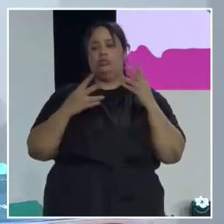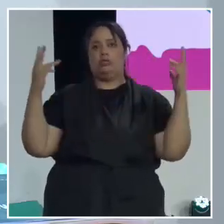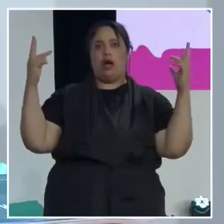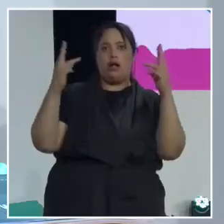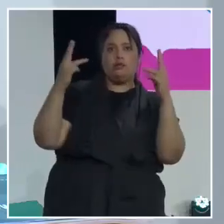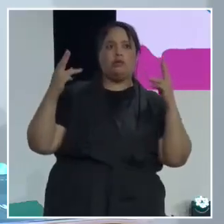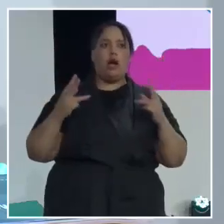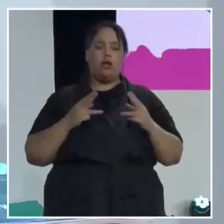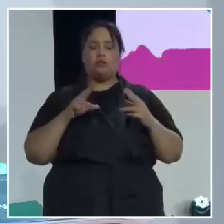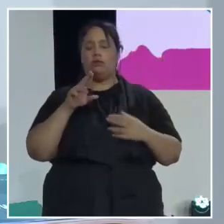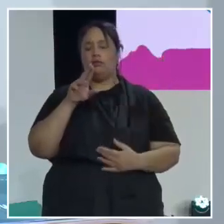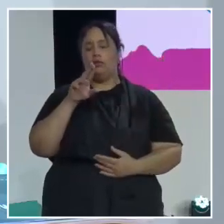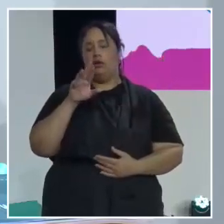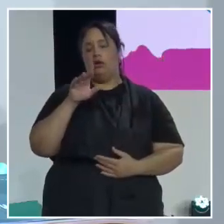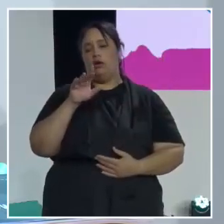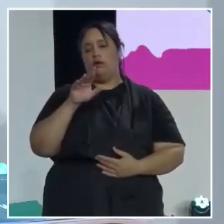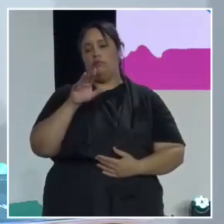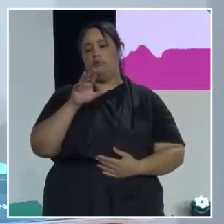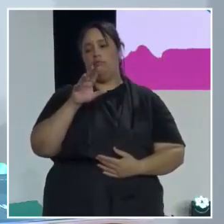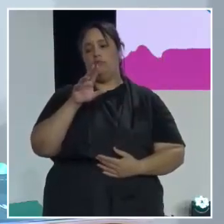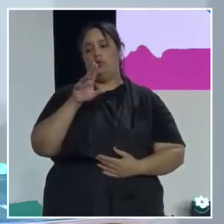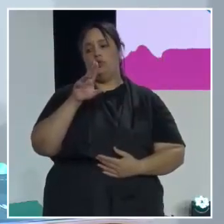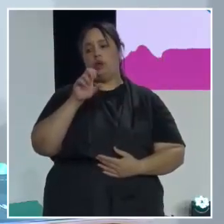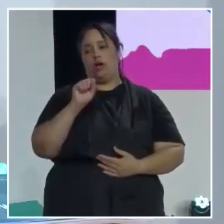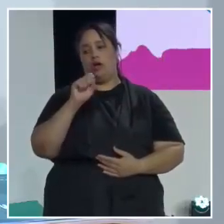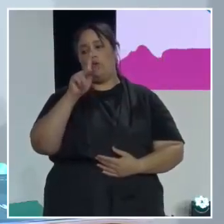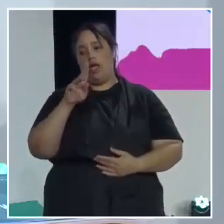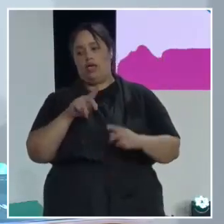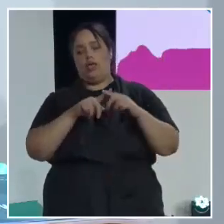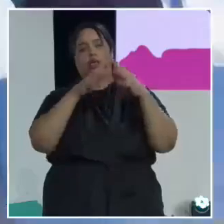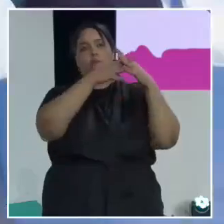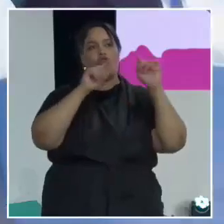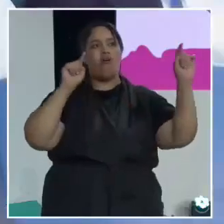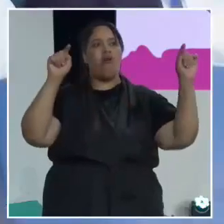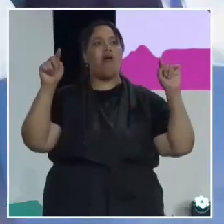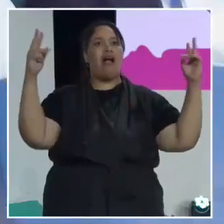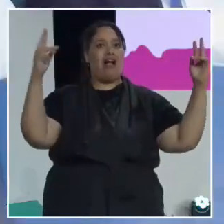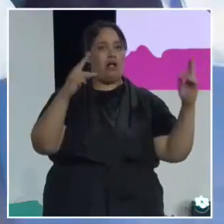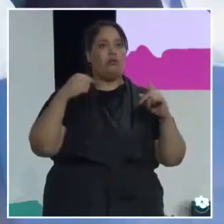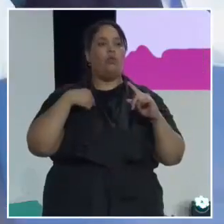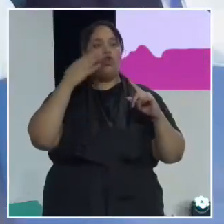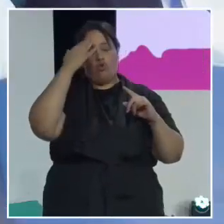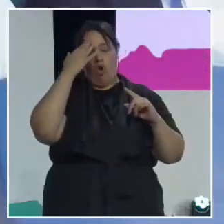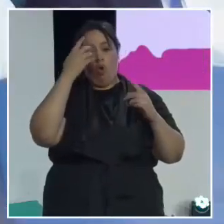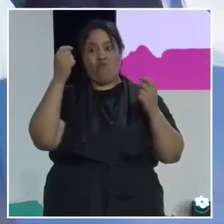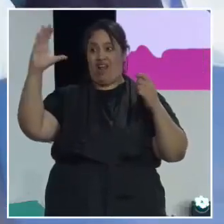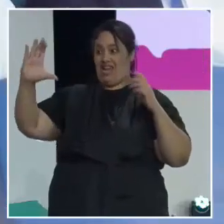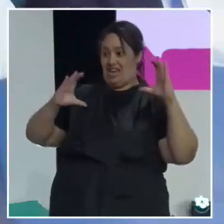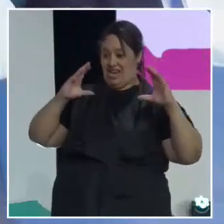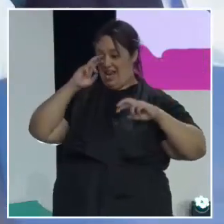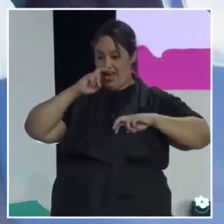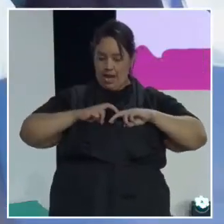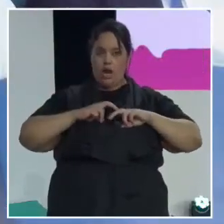we've seen the UK following suit, and we know that the funding required has to be catalytic, has to be